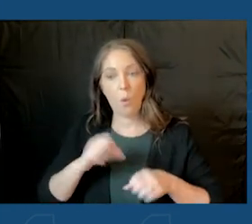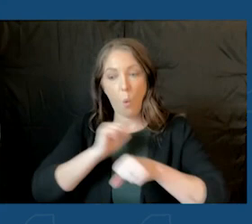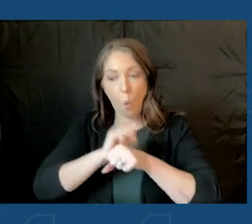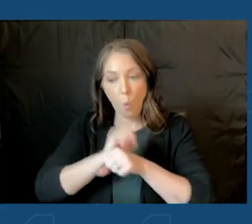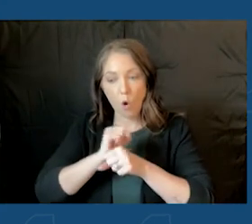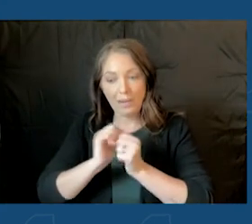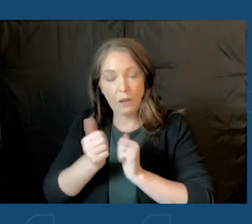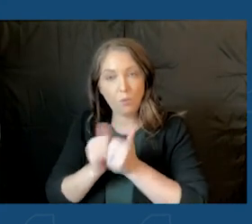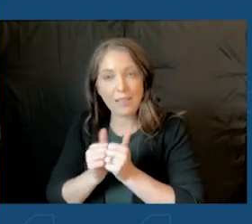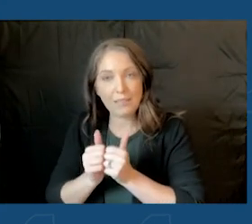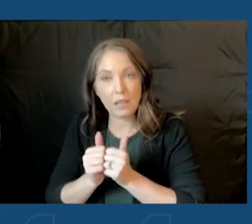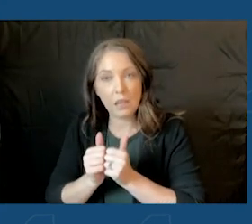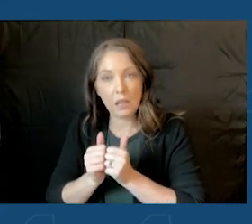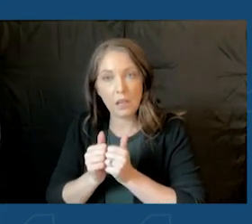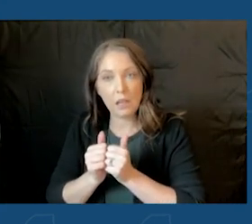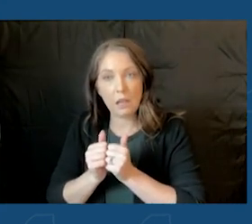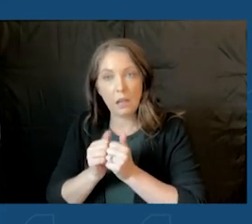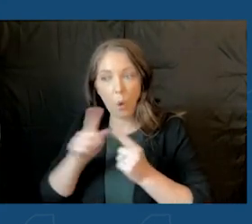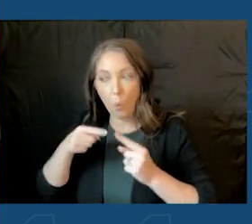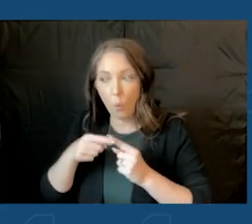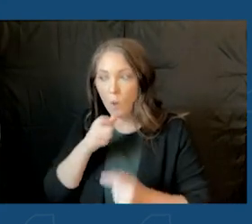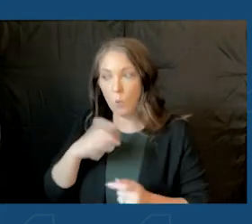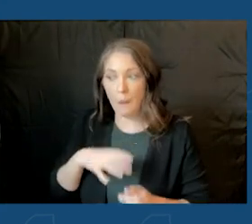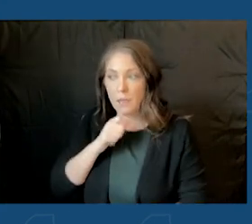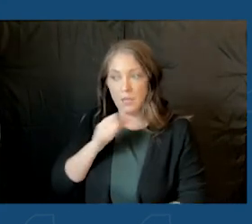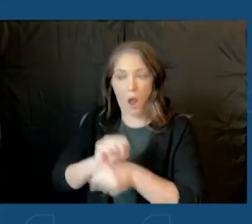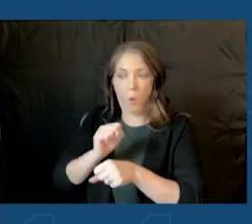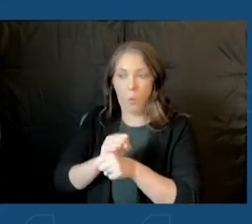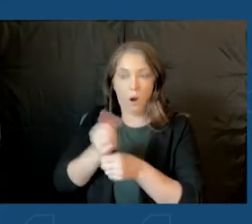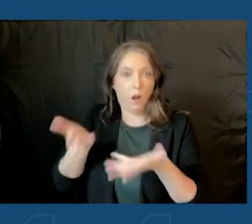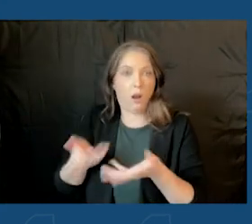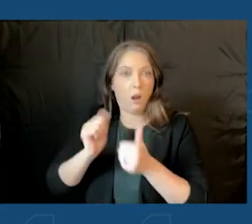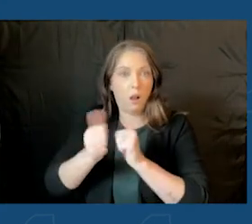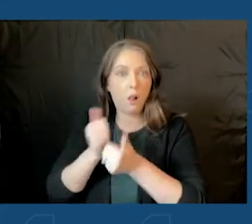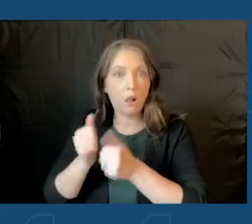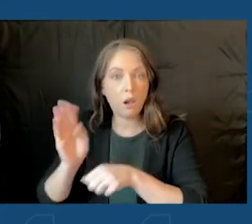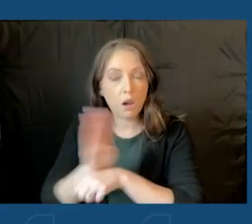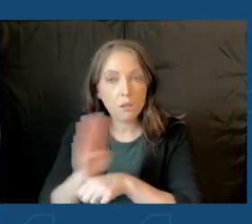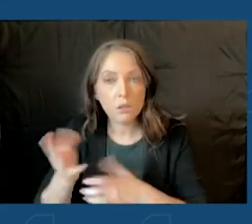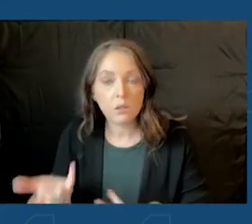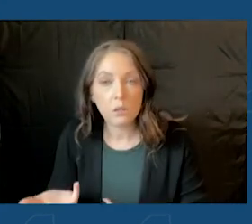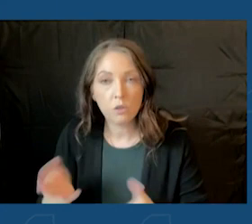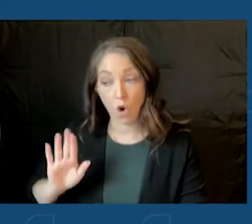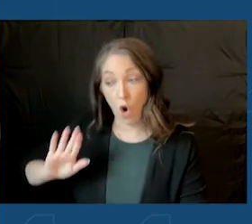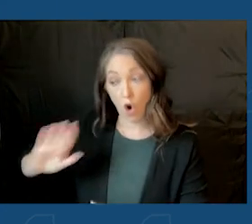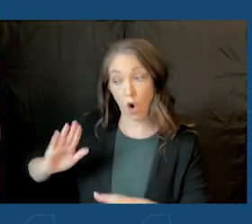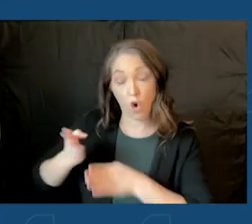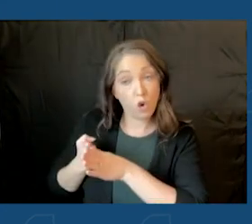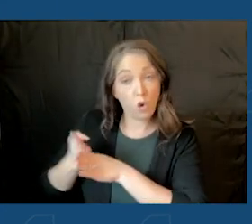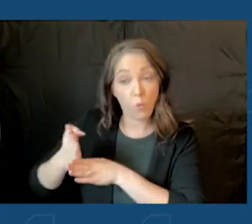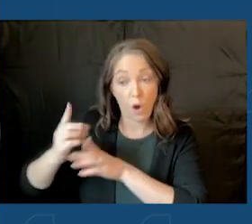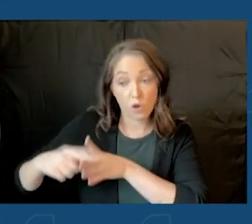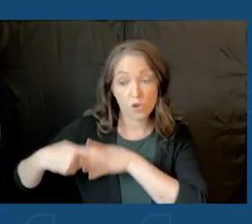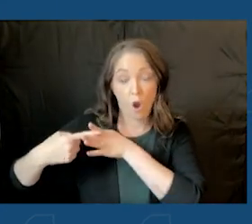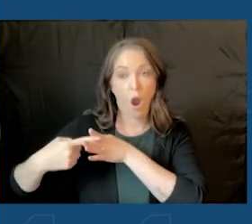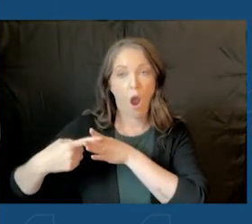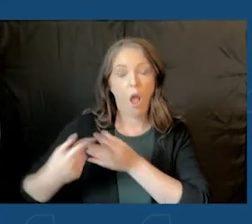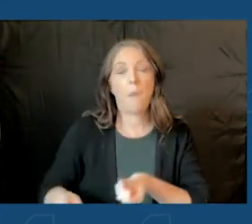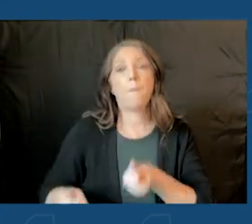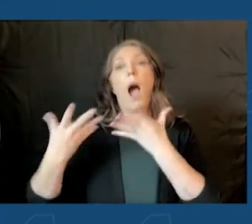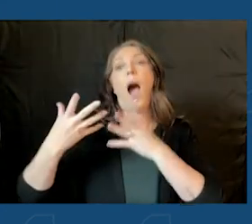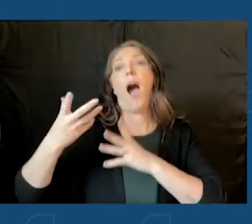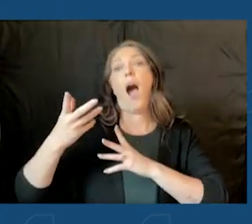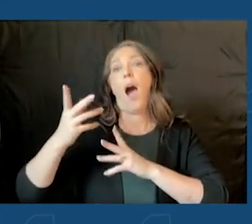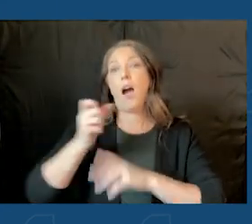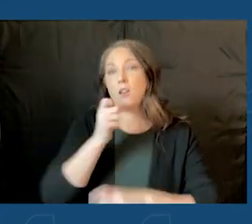time when women didn't work in racing. And since her career began in racing, many women have joined the ranks